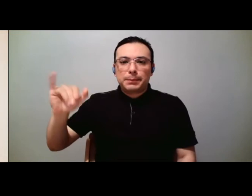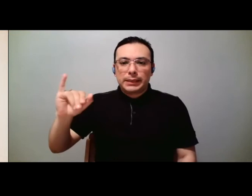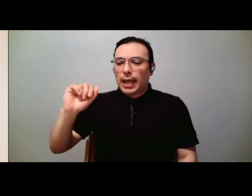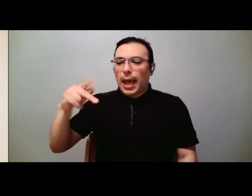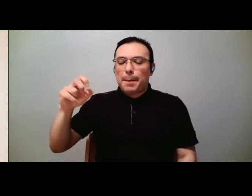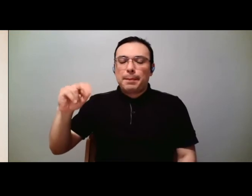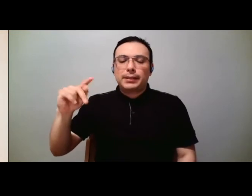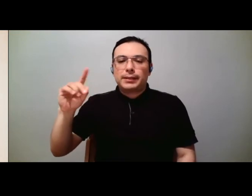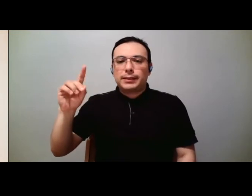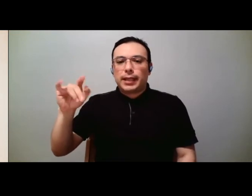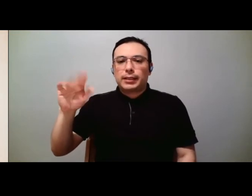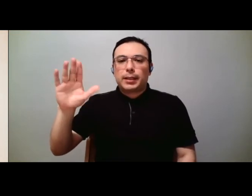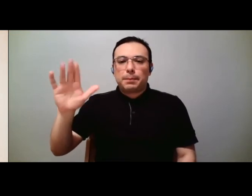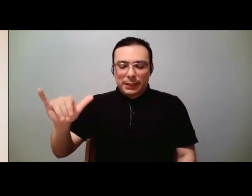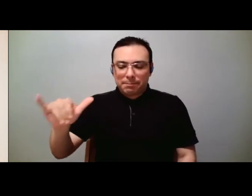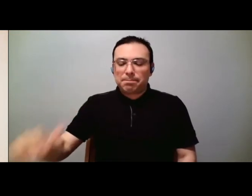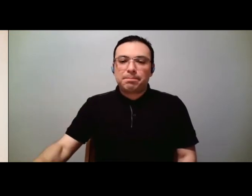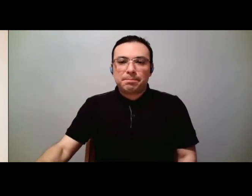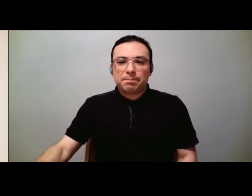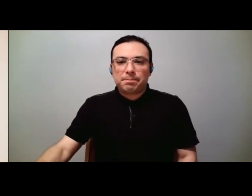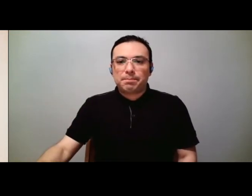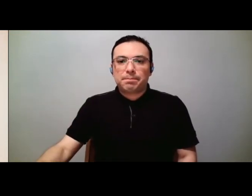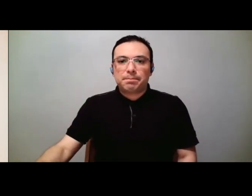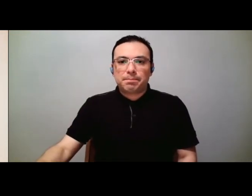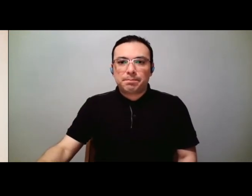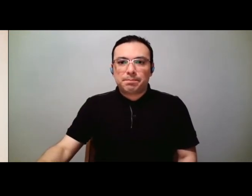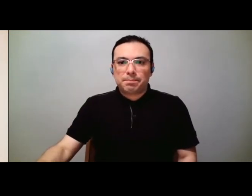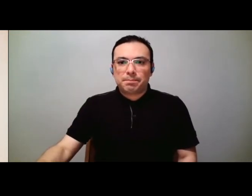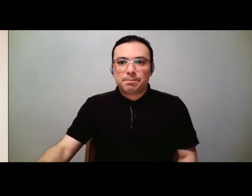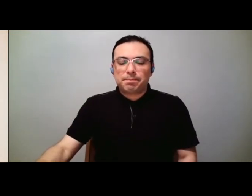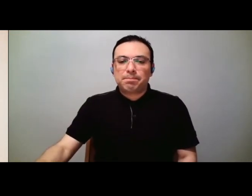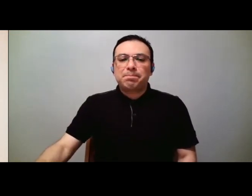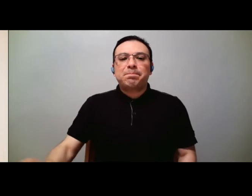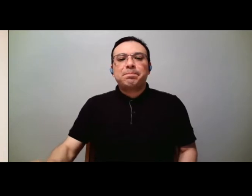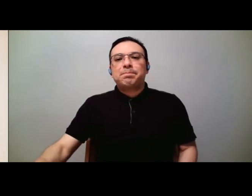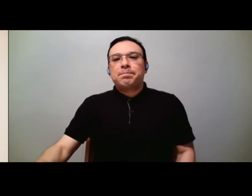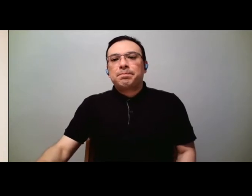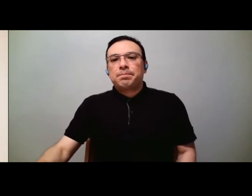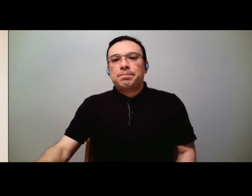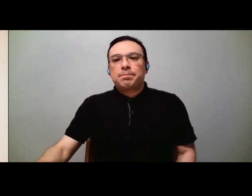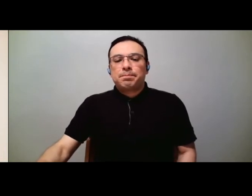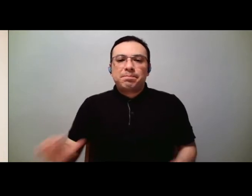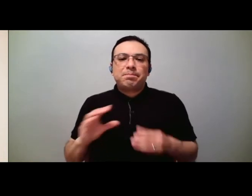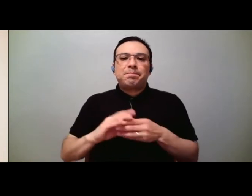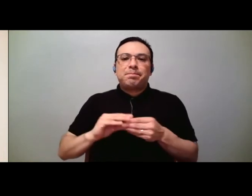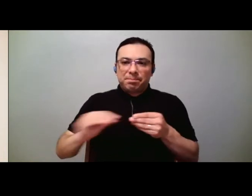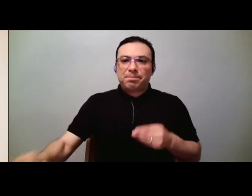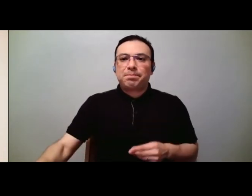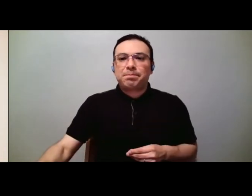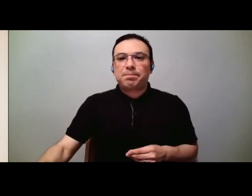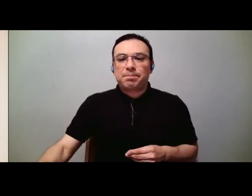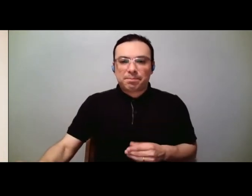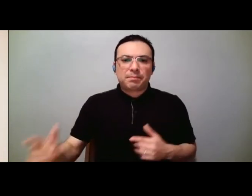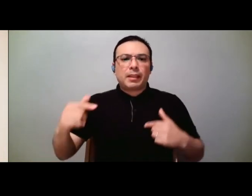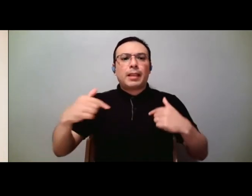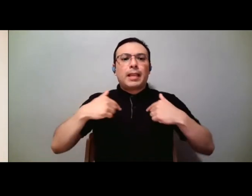Honey doused anger what you took draws blood if you're not careful. I scream